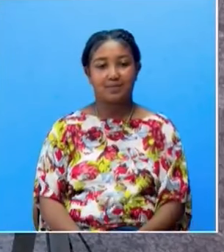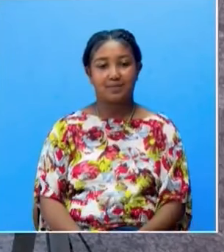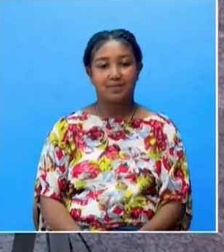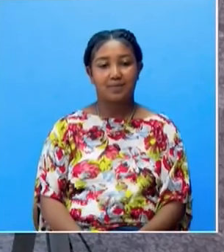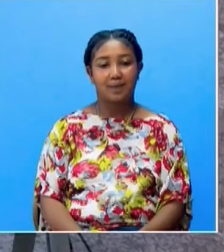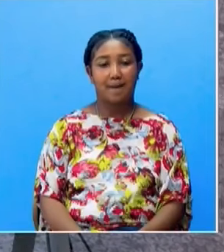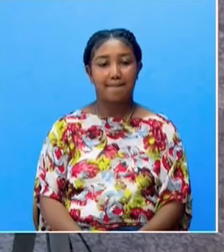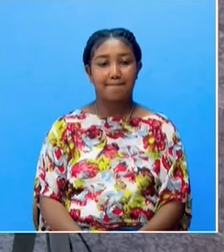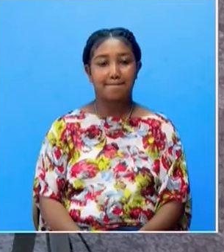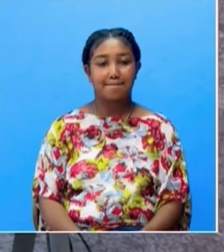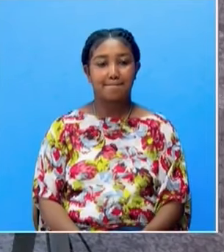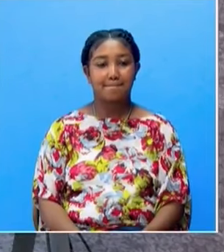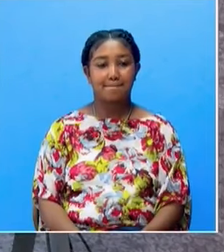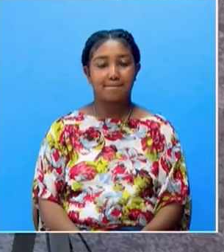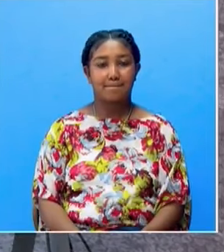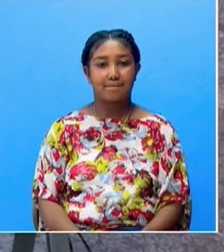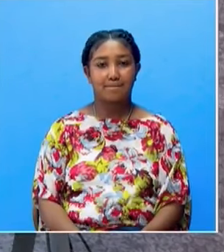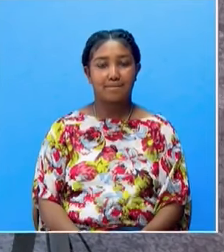Here,